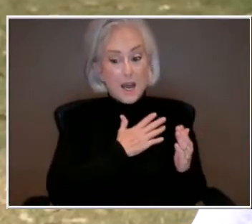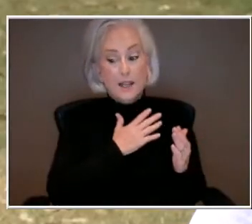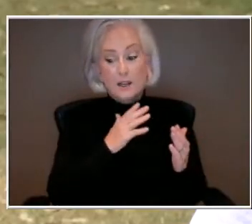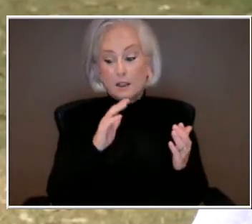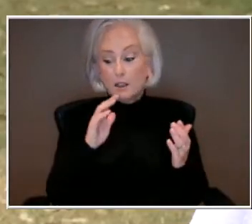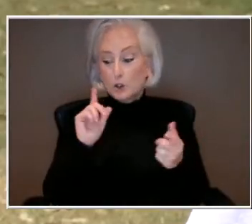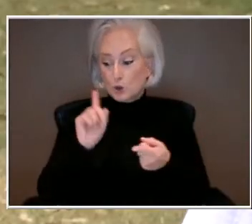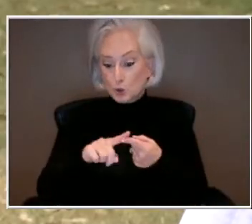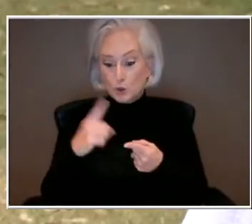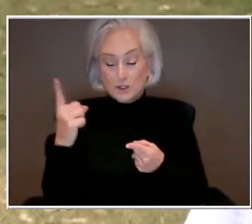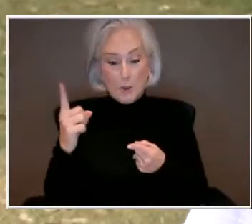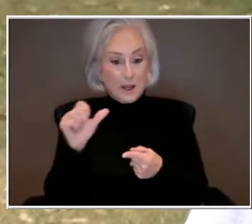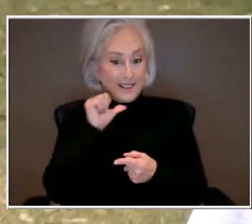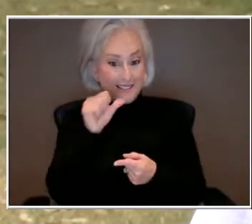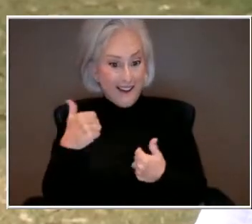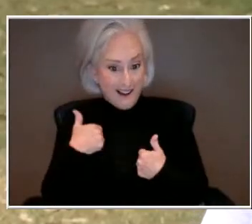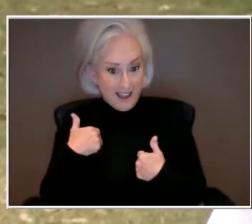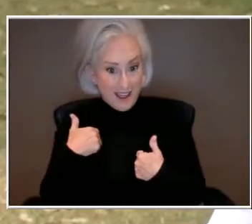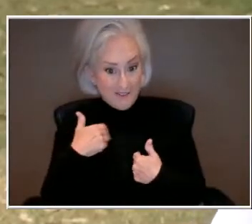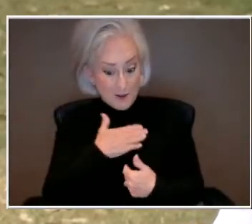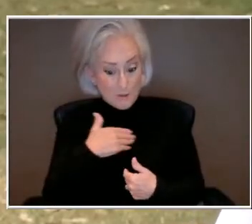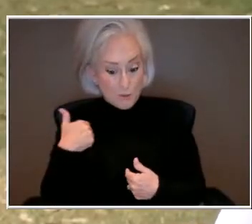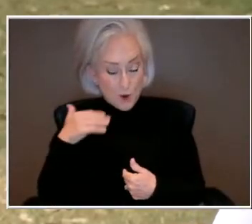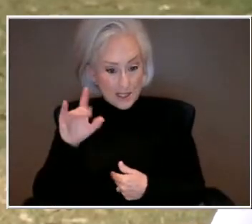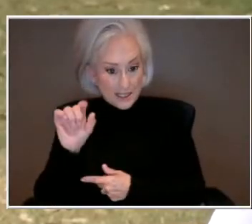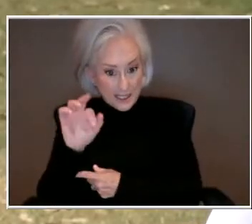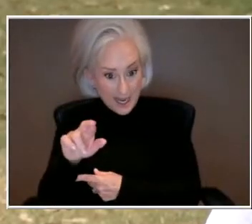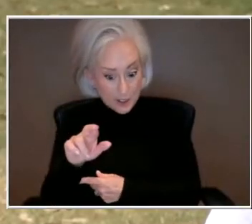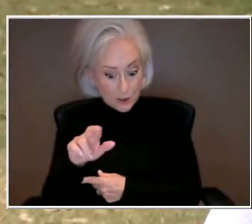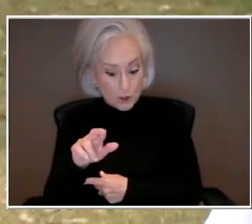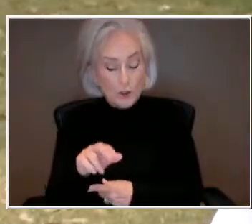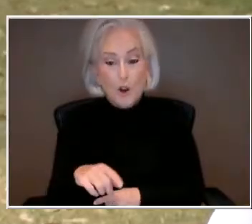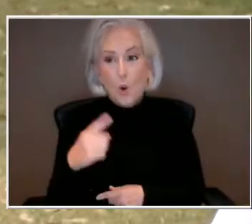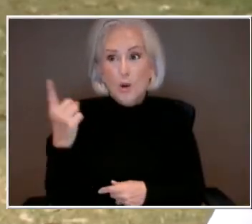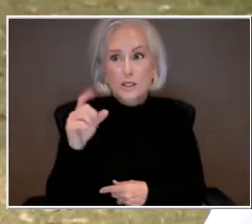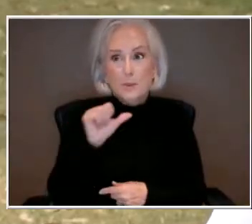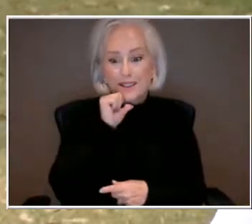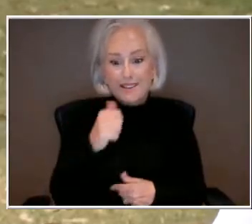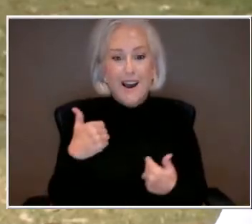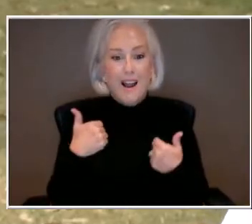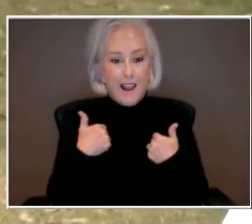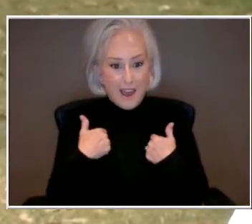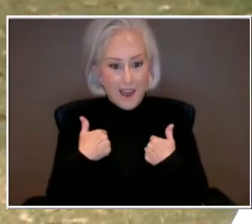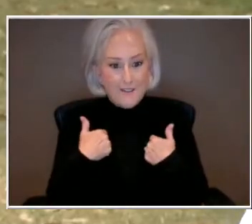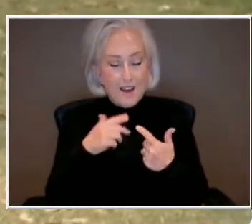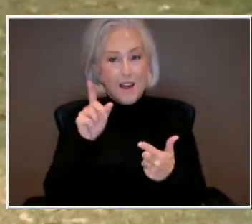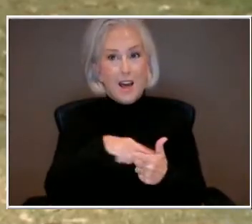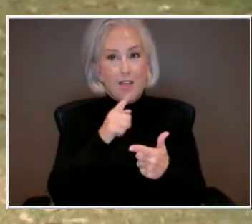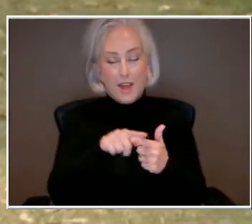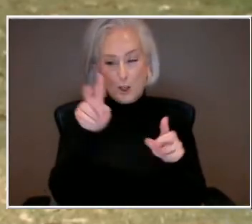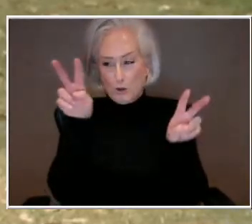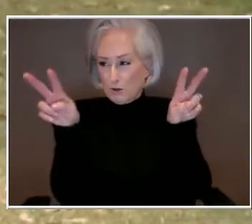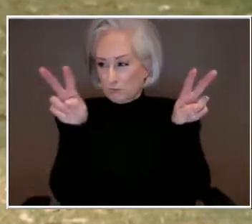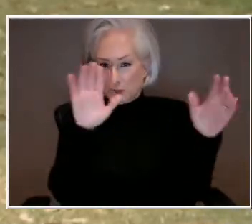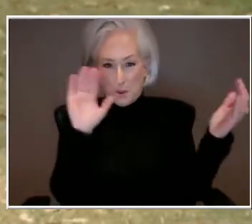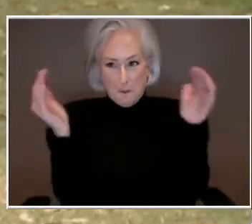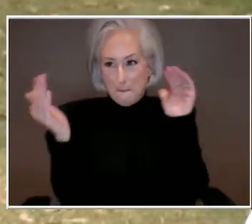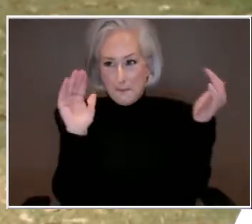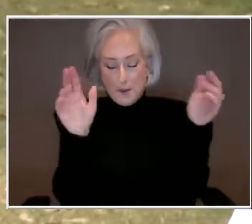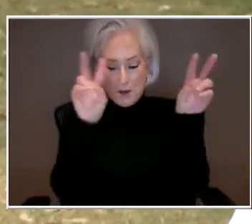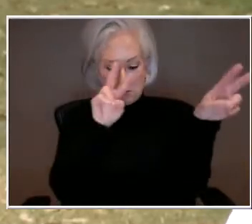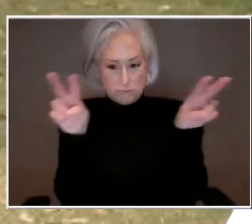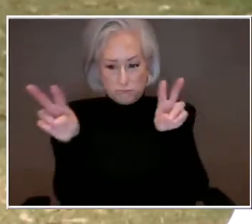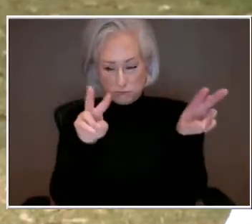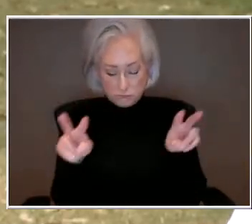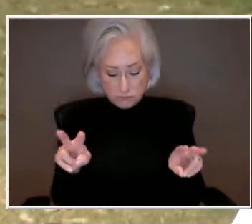breast cancer, and it says, hey, it matches this way or that way, and then the doctor can then get